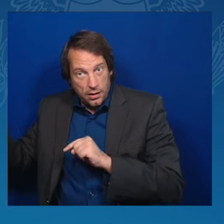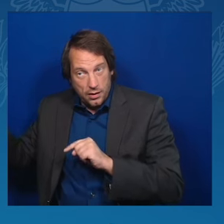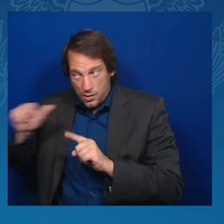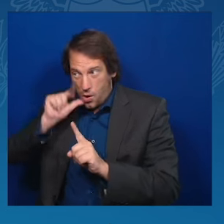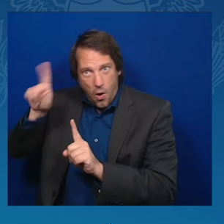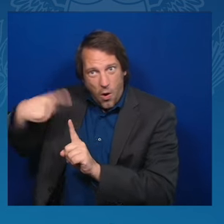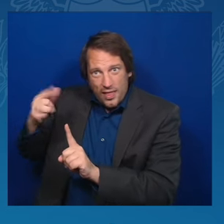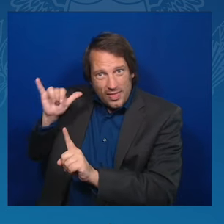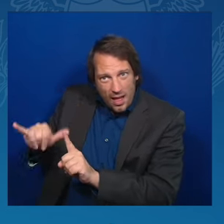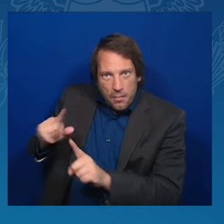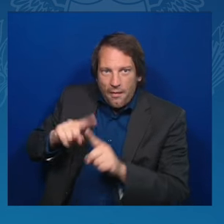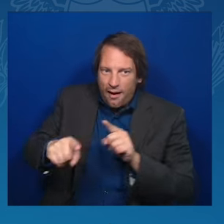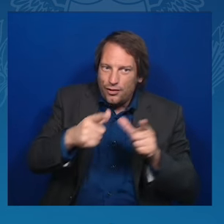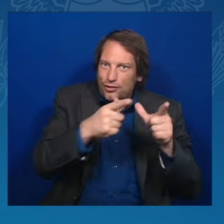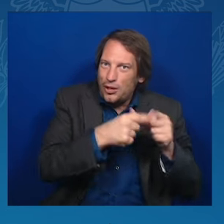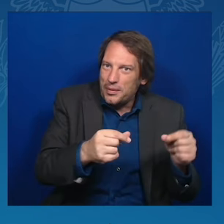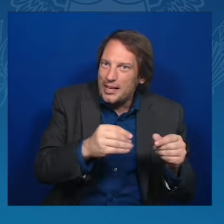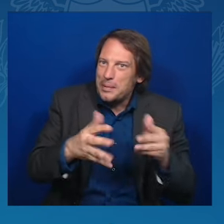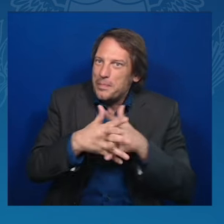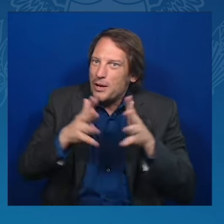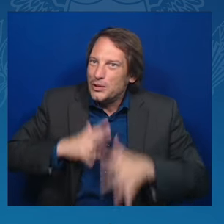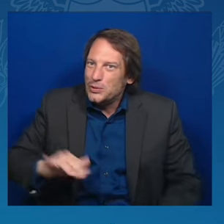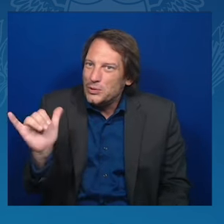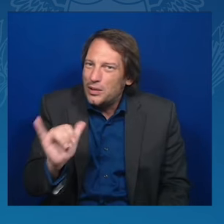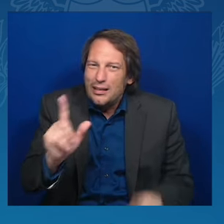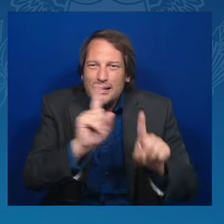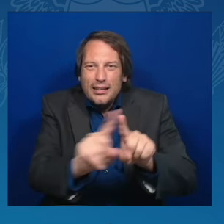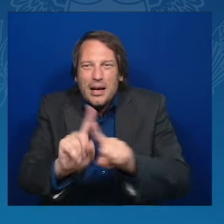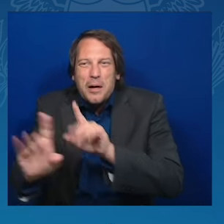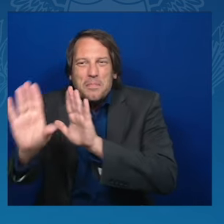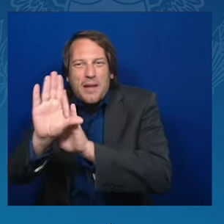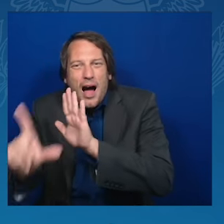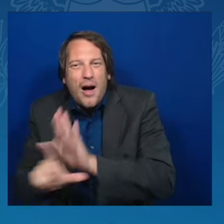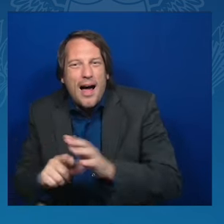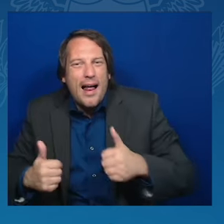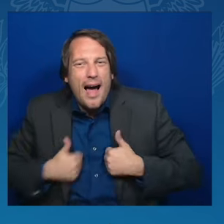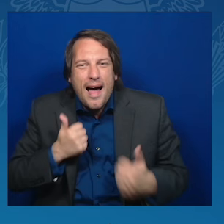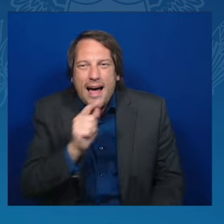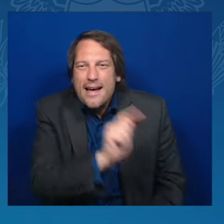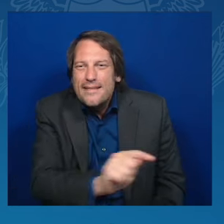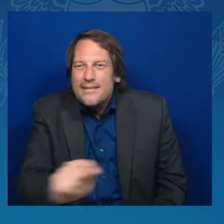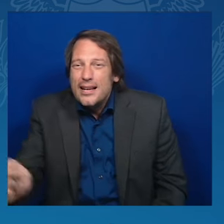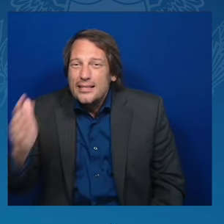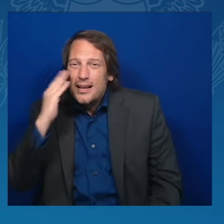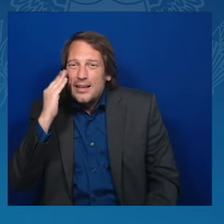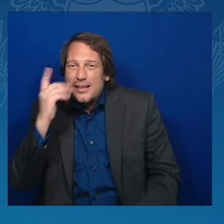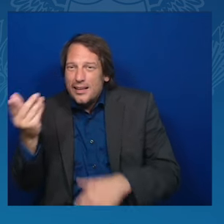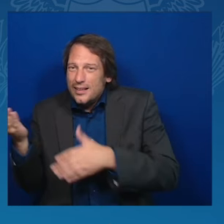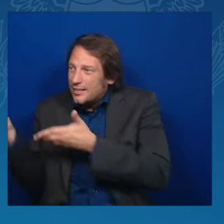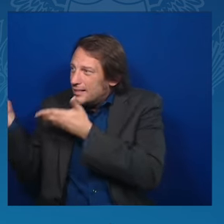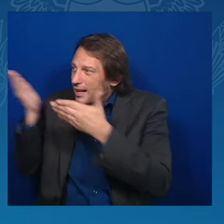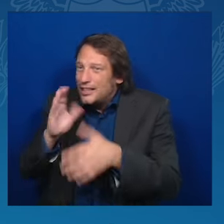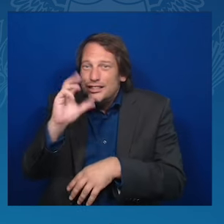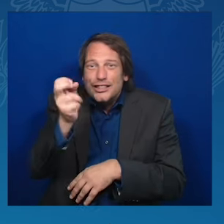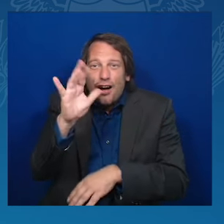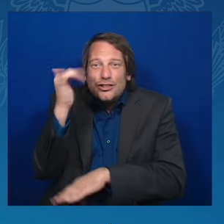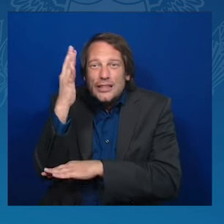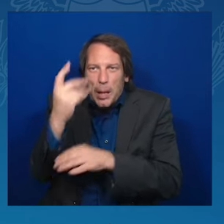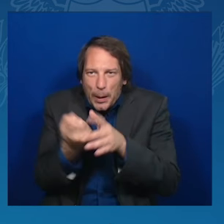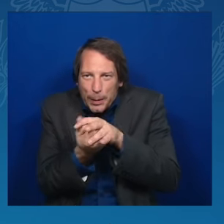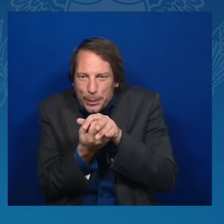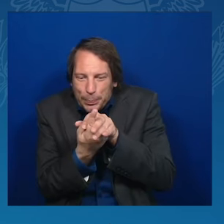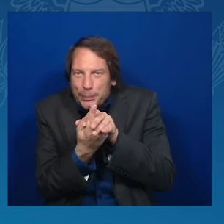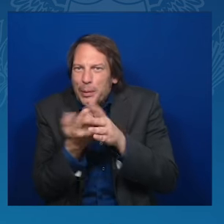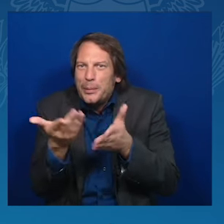that were brought here by the Prime Minister, these relationships took root, they grew, and they branched out in ways that